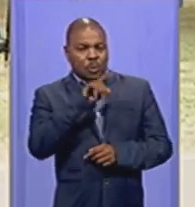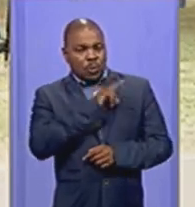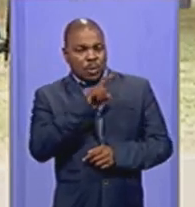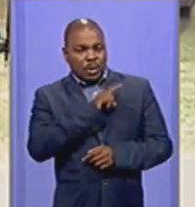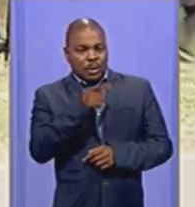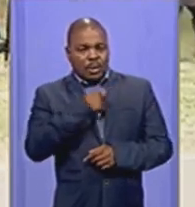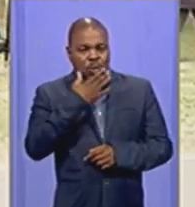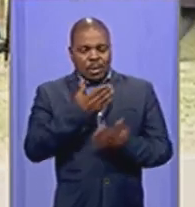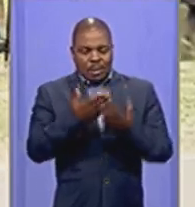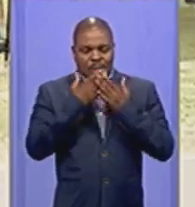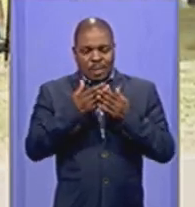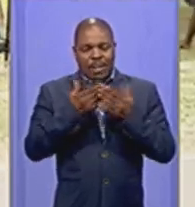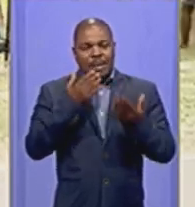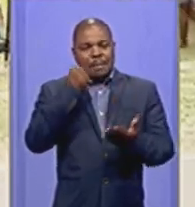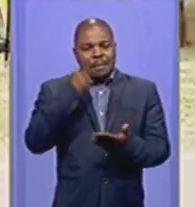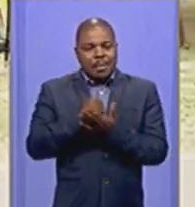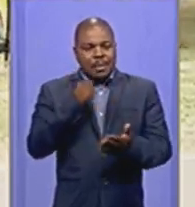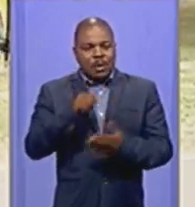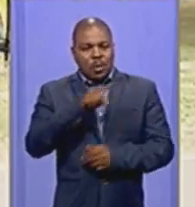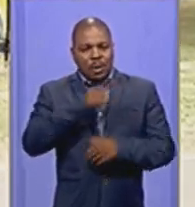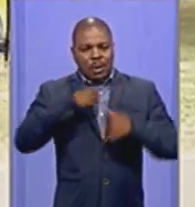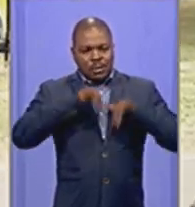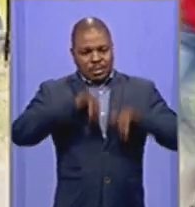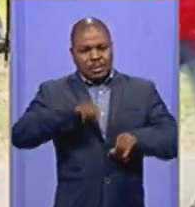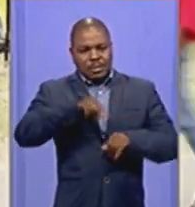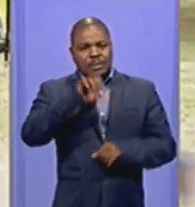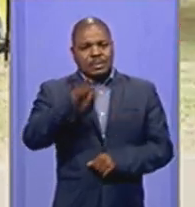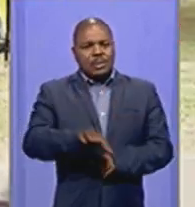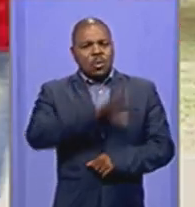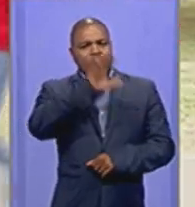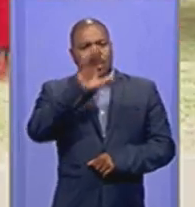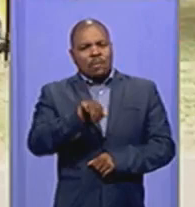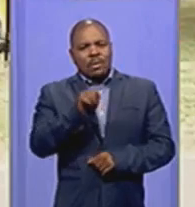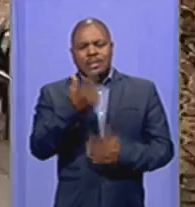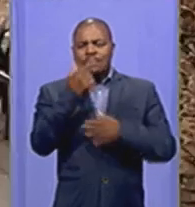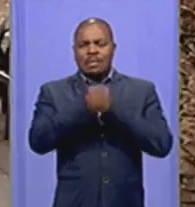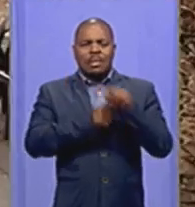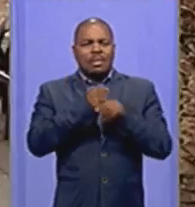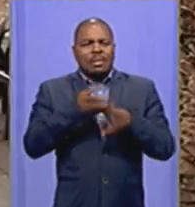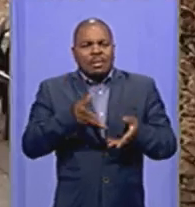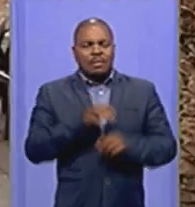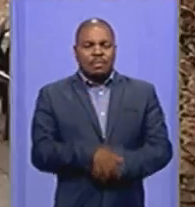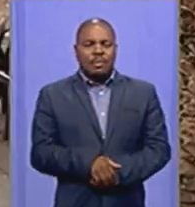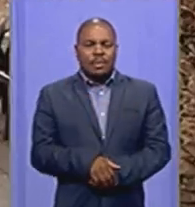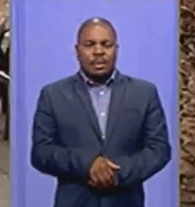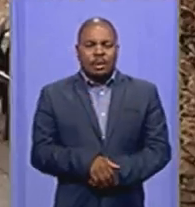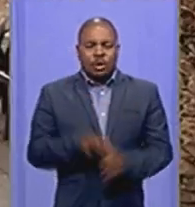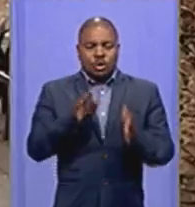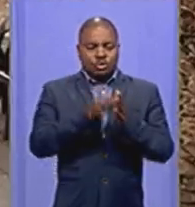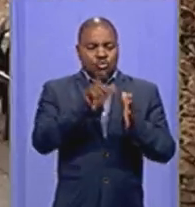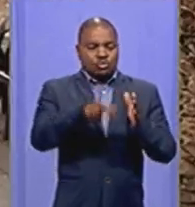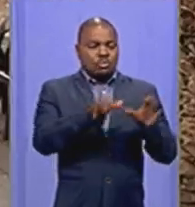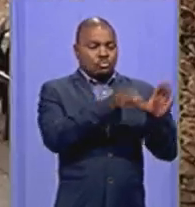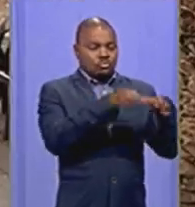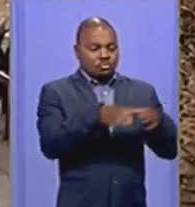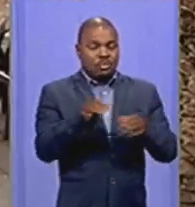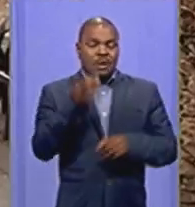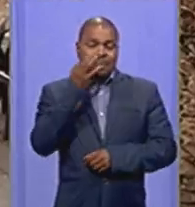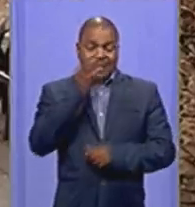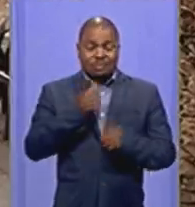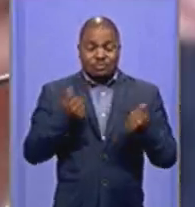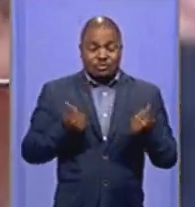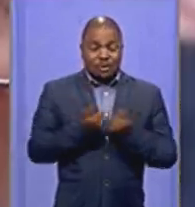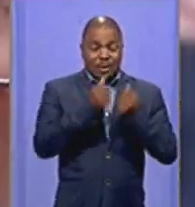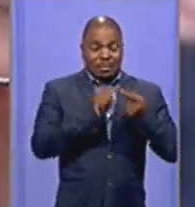study permit, but I don't have one because I've been living in South Africa for about 7 years. Mekgatlho ya baithuti yare dikgwetlho